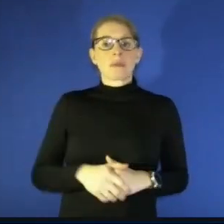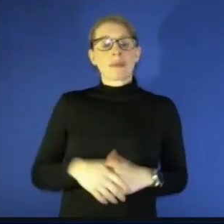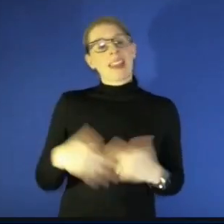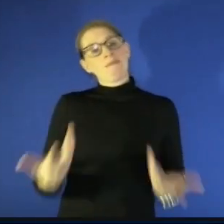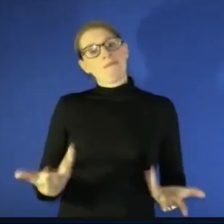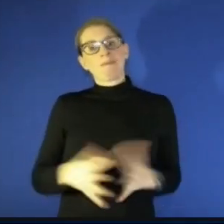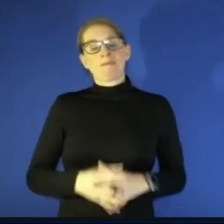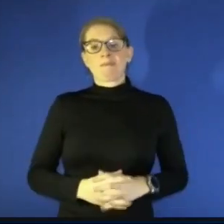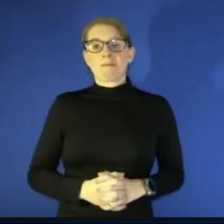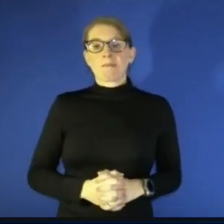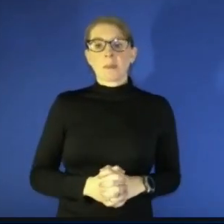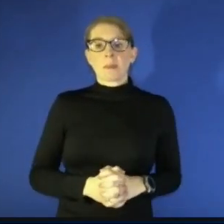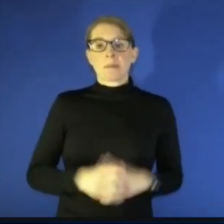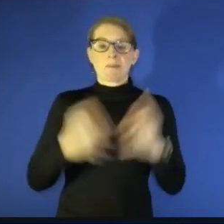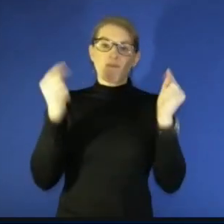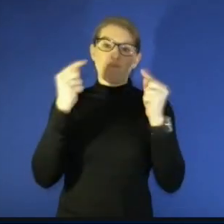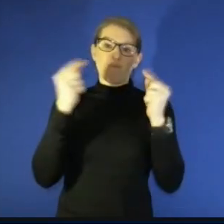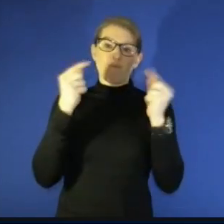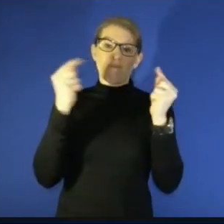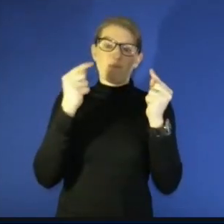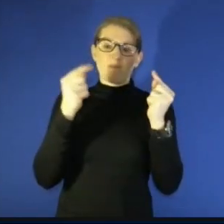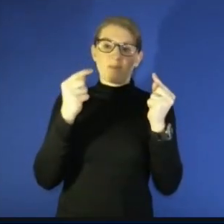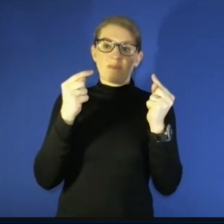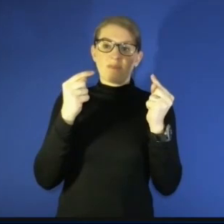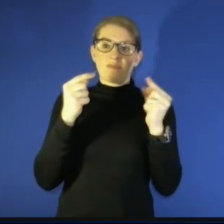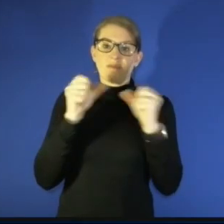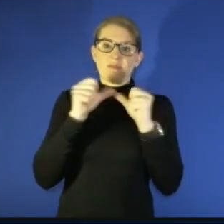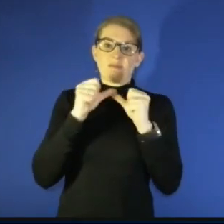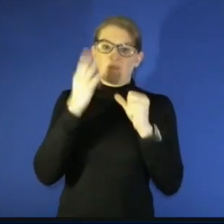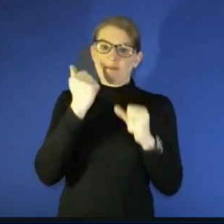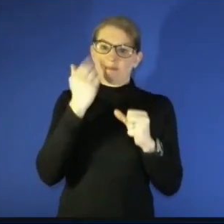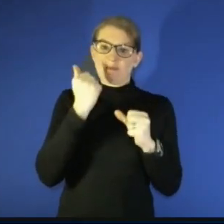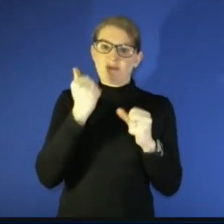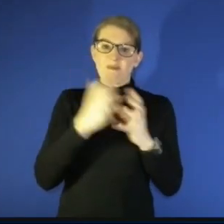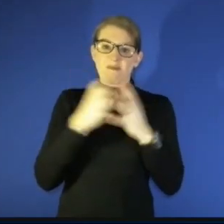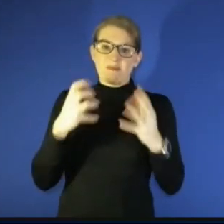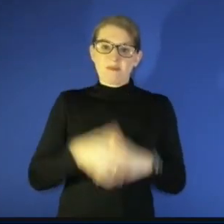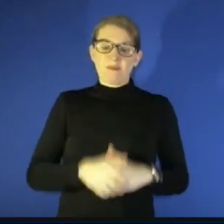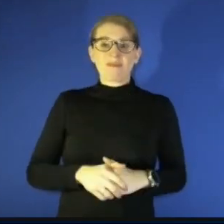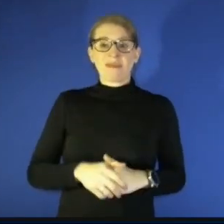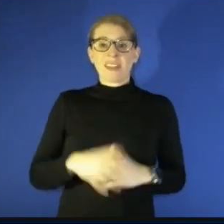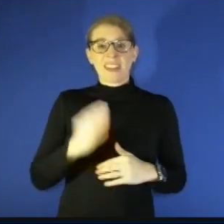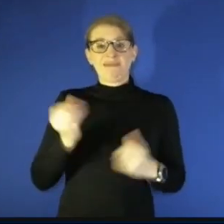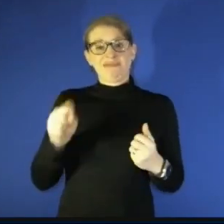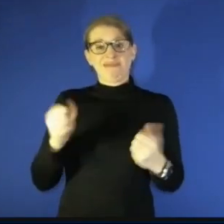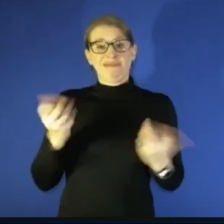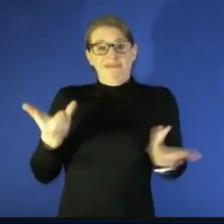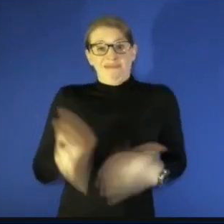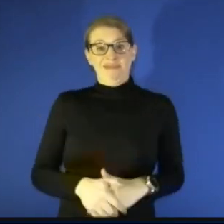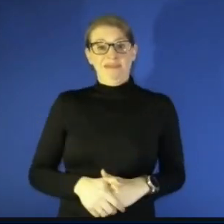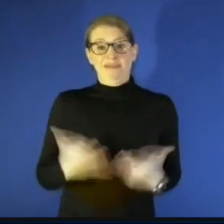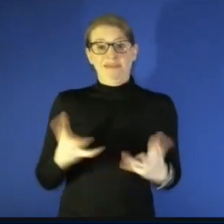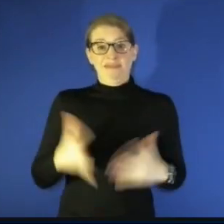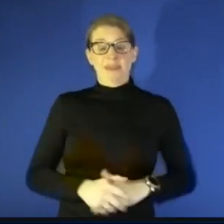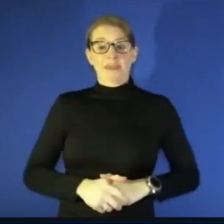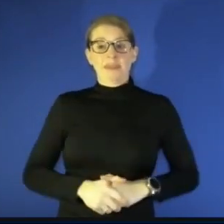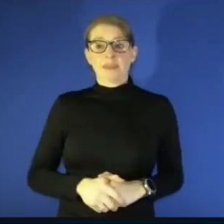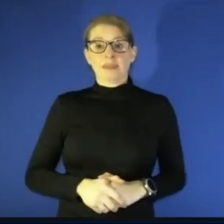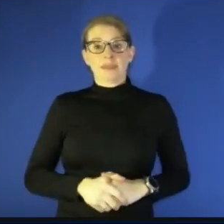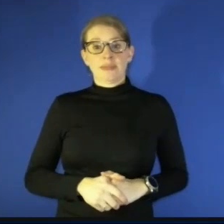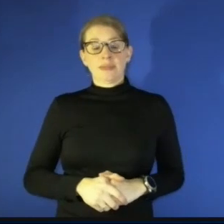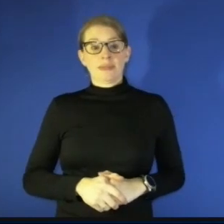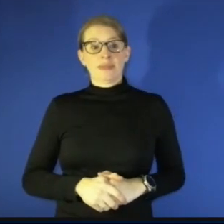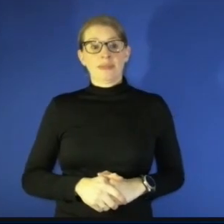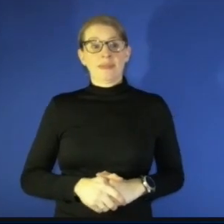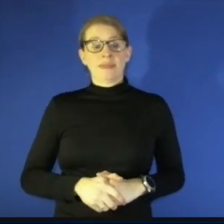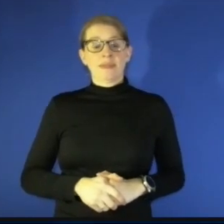I was having like bad headaches and I kept on sleeping a lot, and yeah, that's basically like it. What about